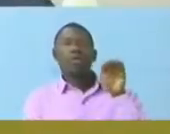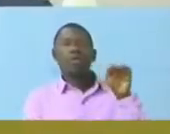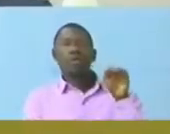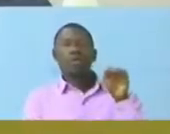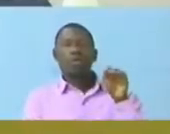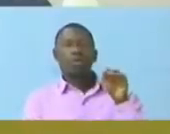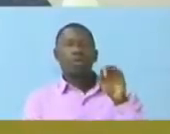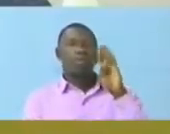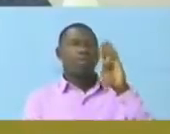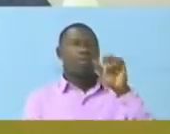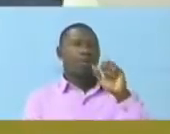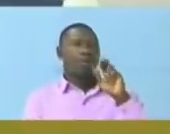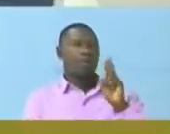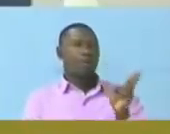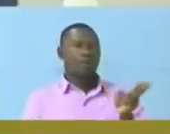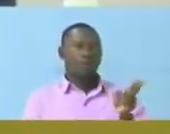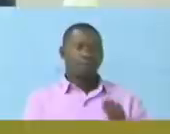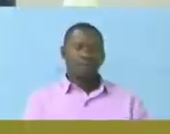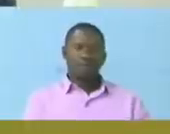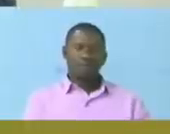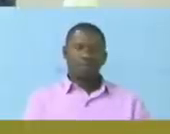you to give them the